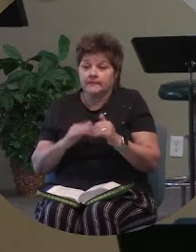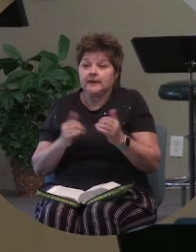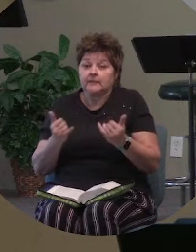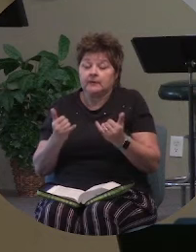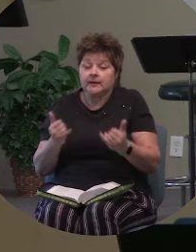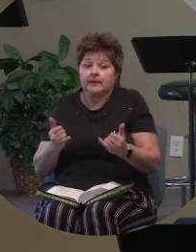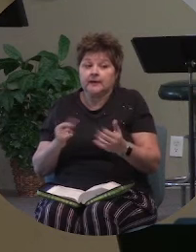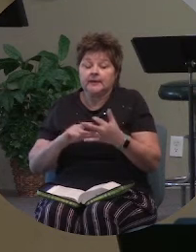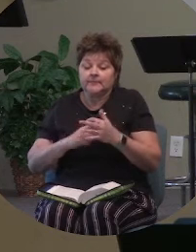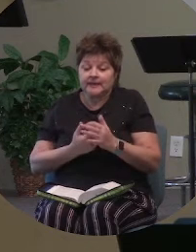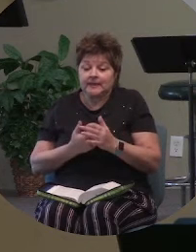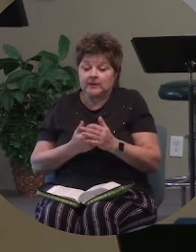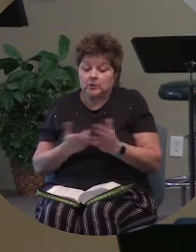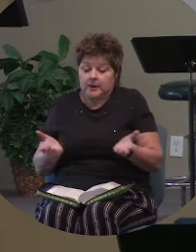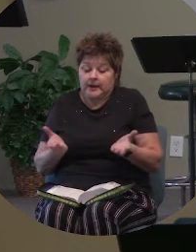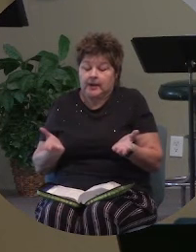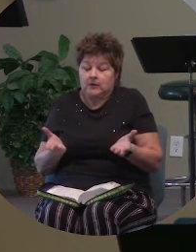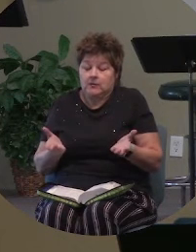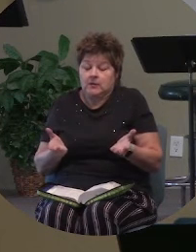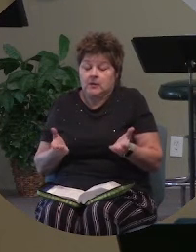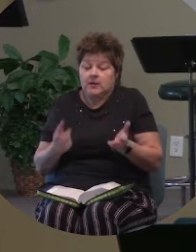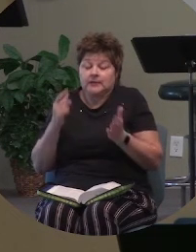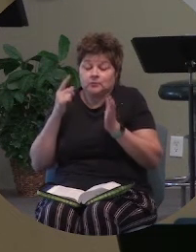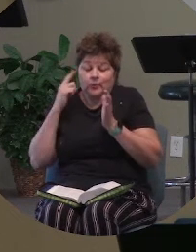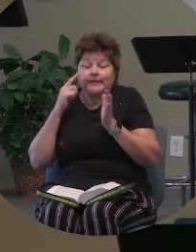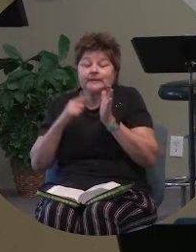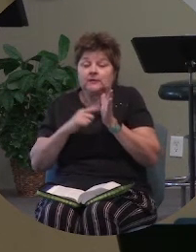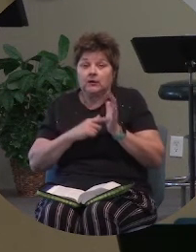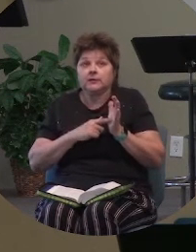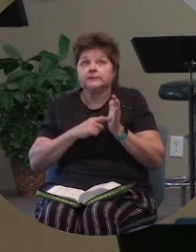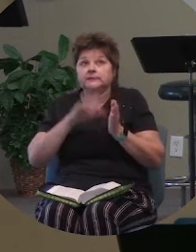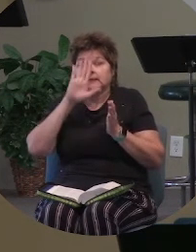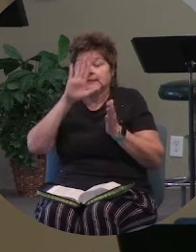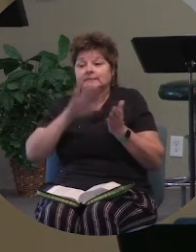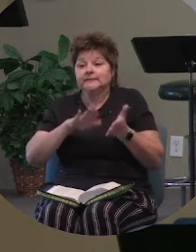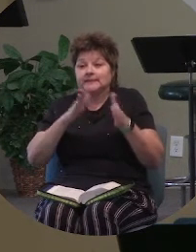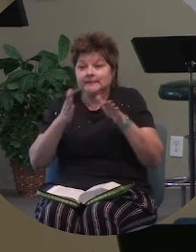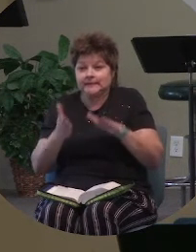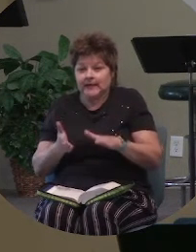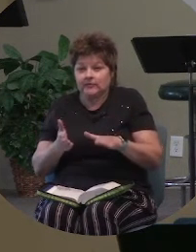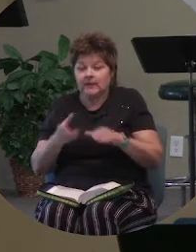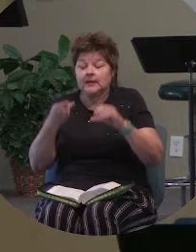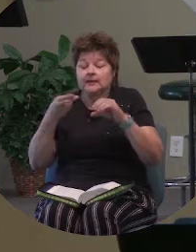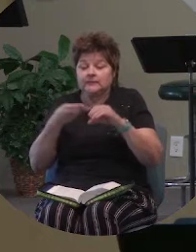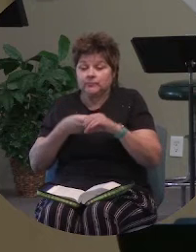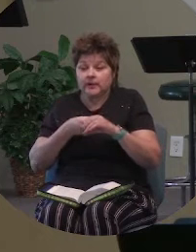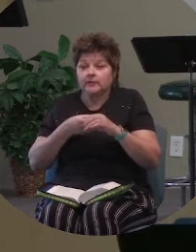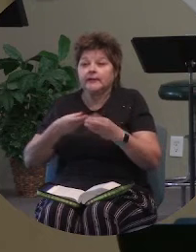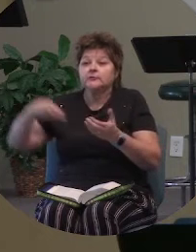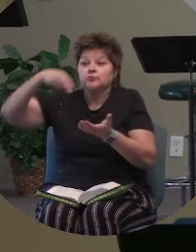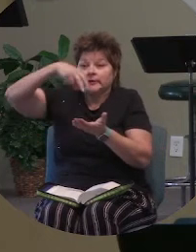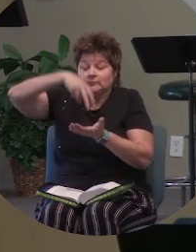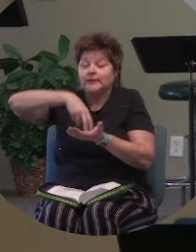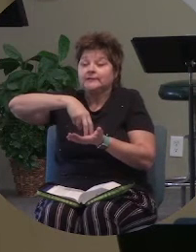here as we acknowledge his death, his burial, and his